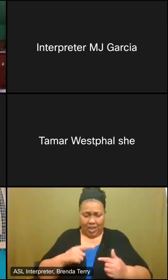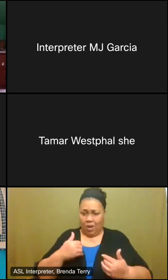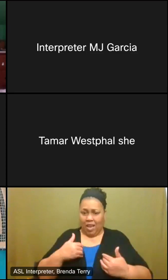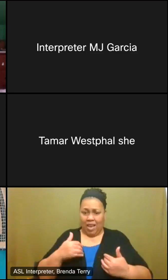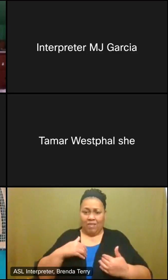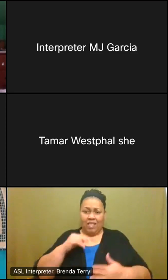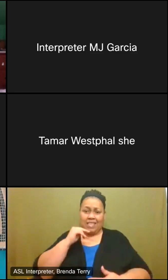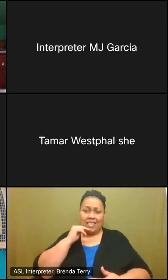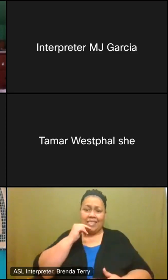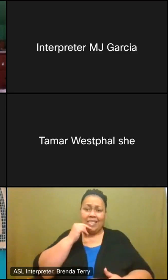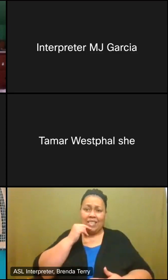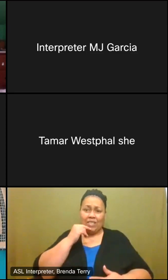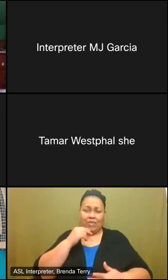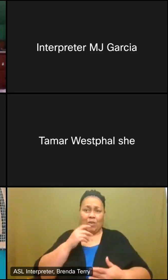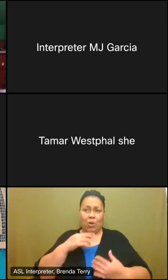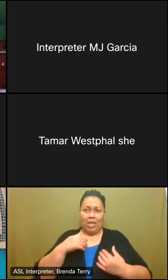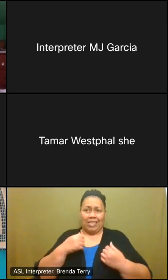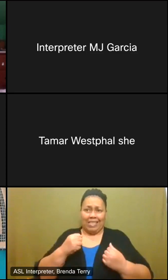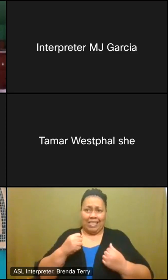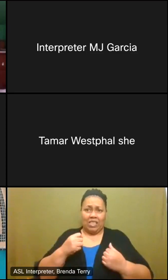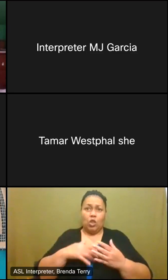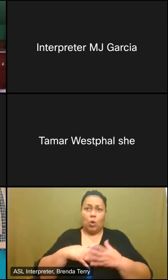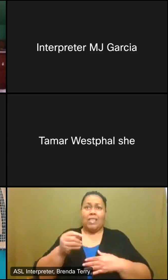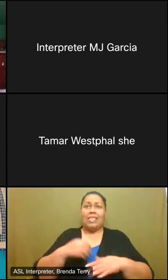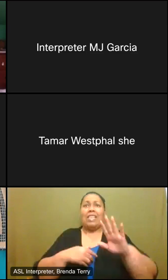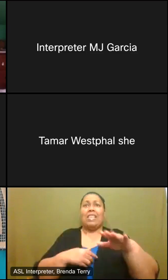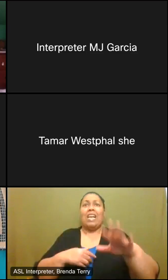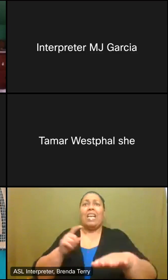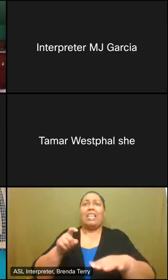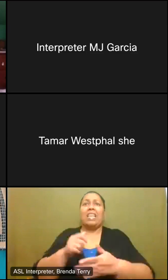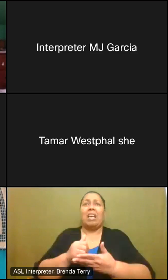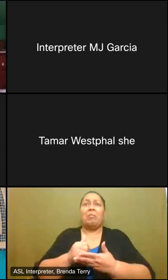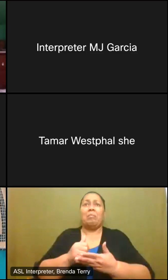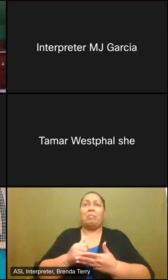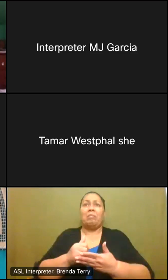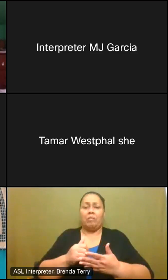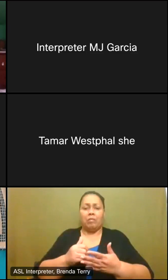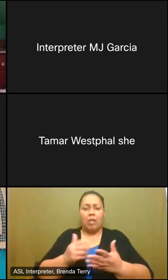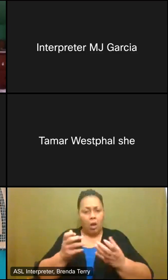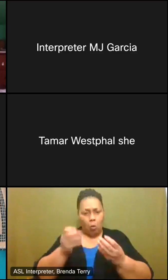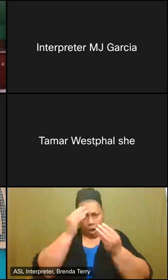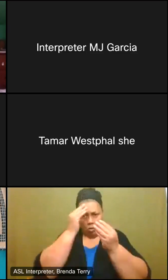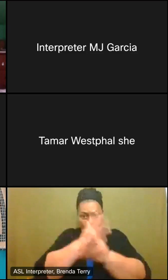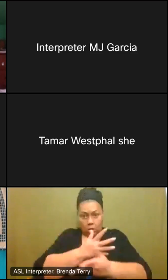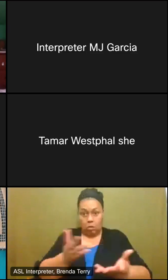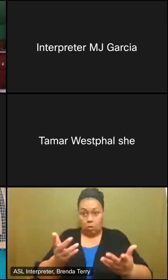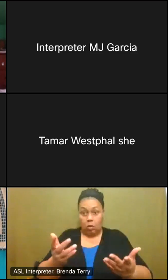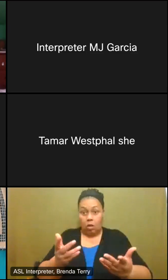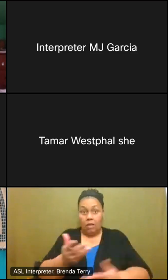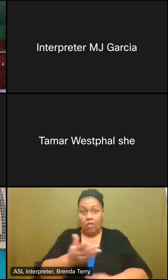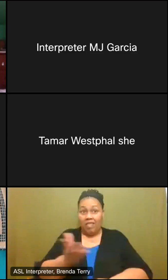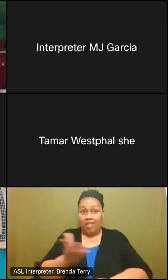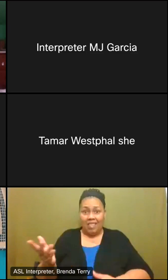say, I need help. I want everybody to know that there's help, either from